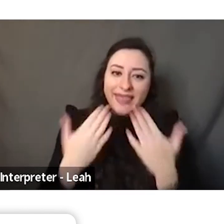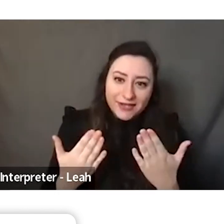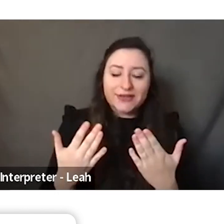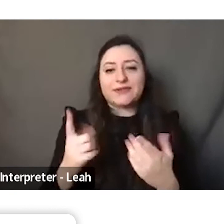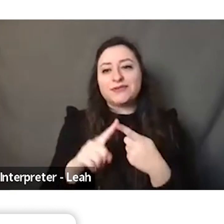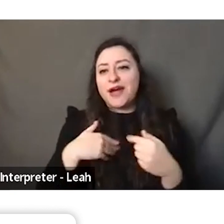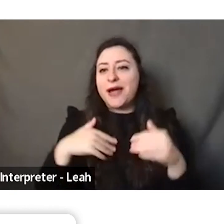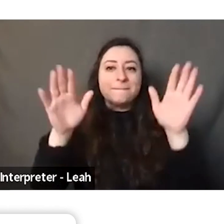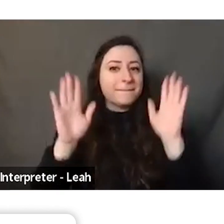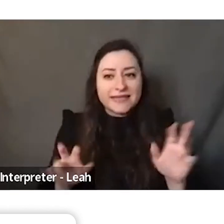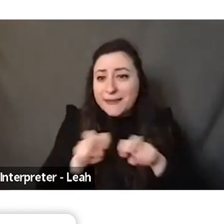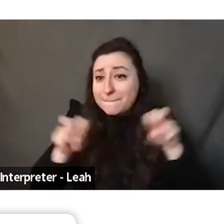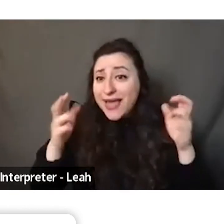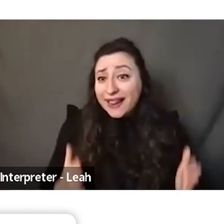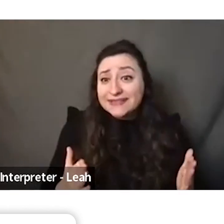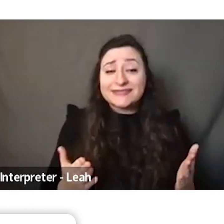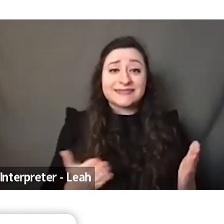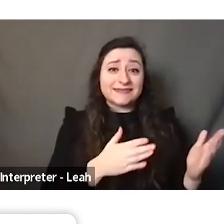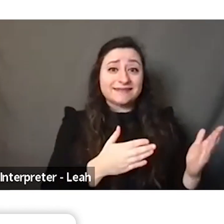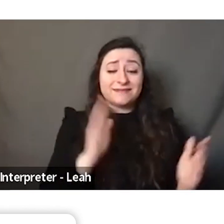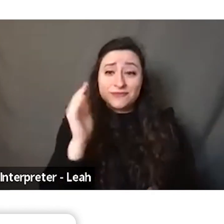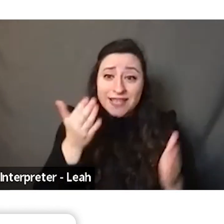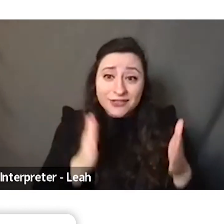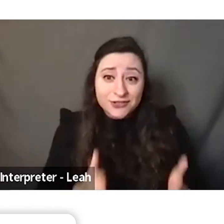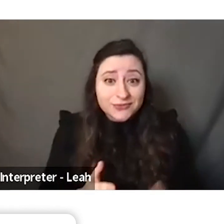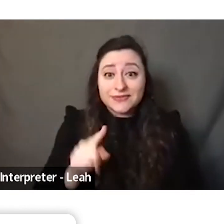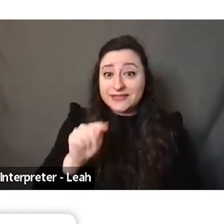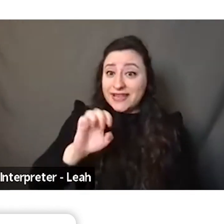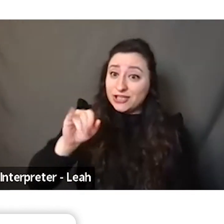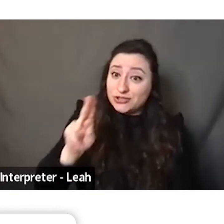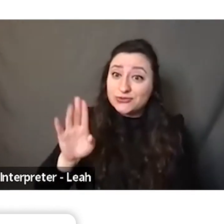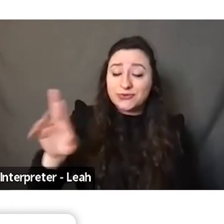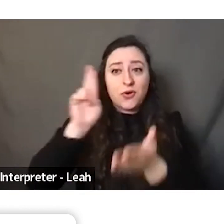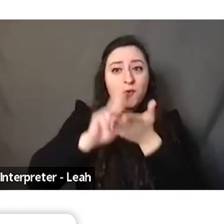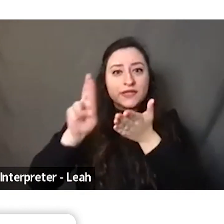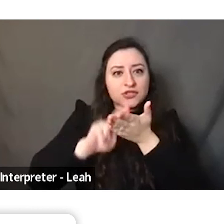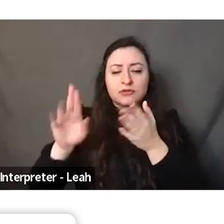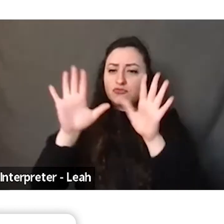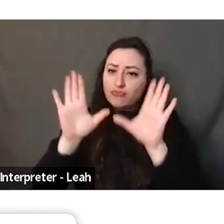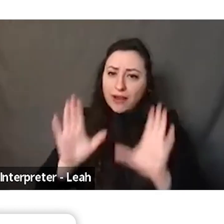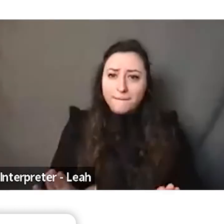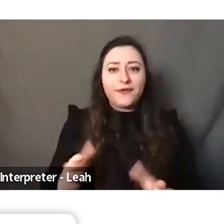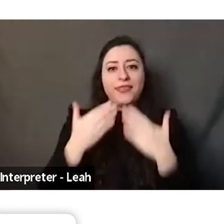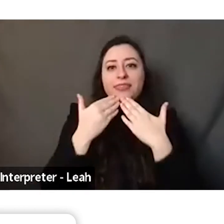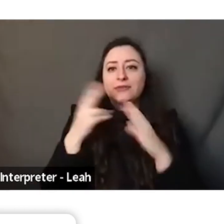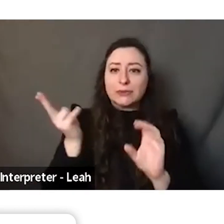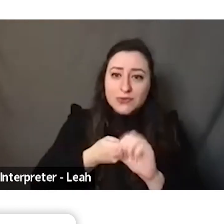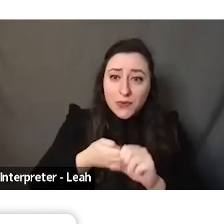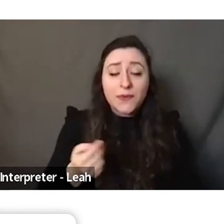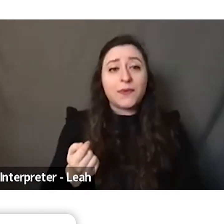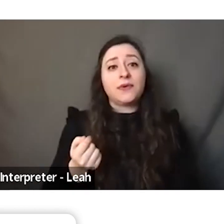our amazing panelists, and to Teju. Your research was incredible. Thank you for joining